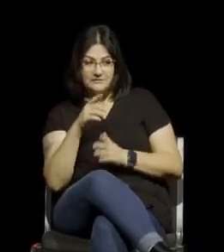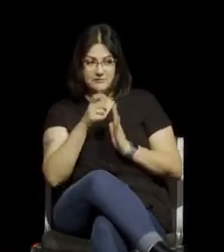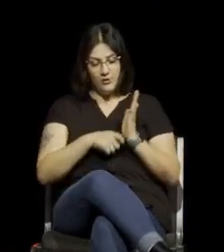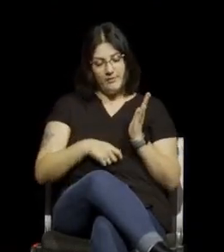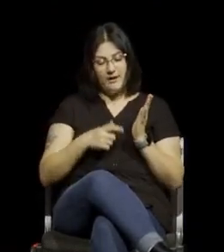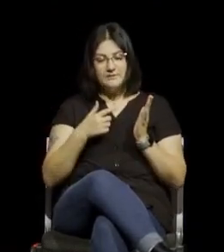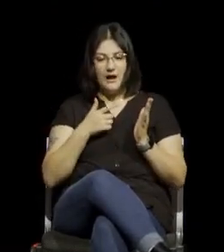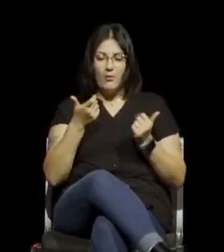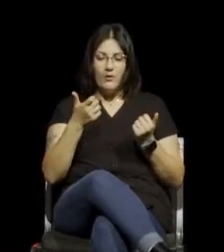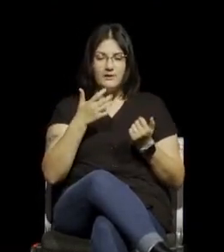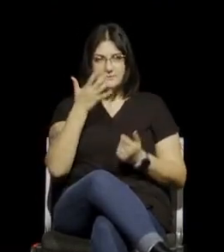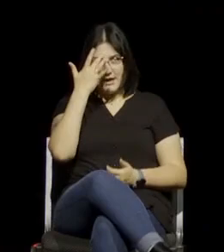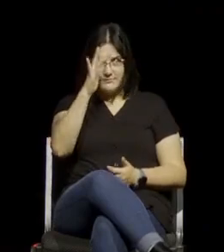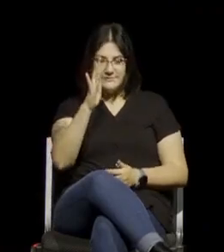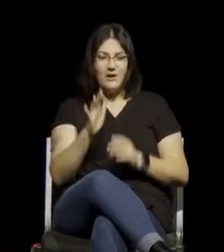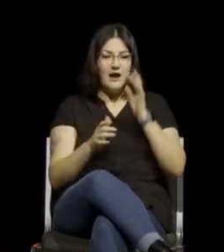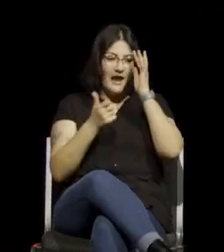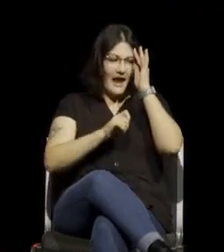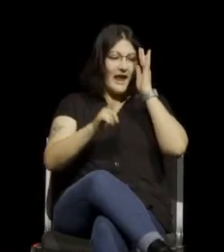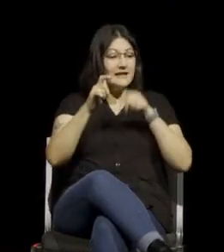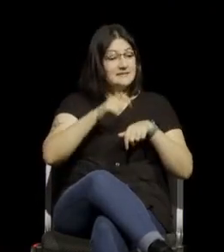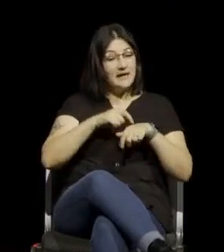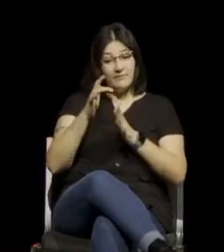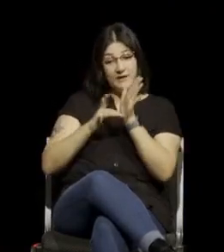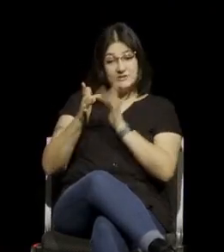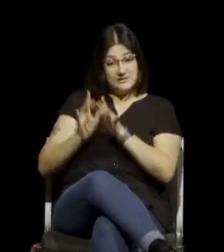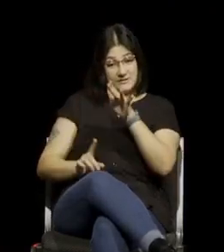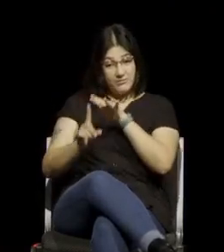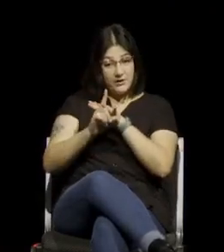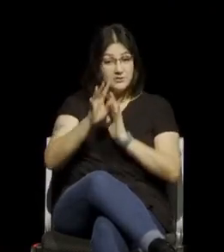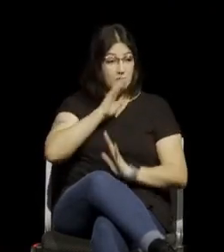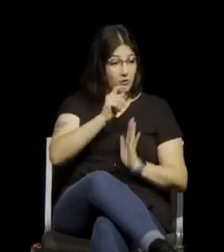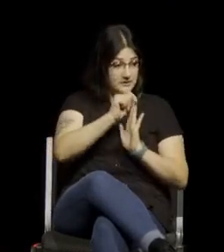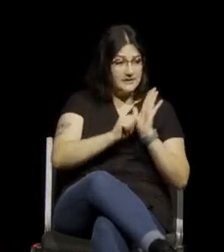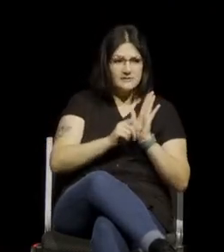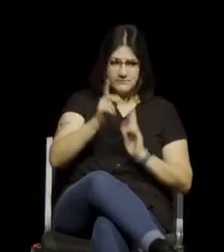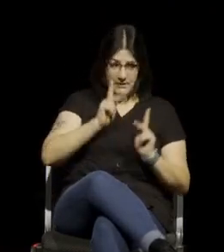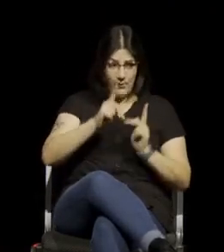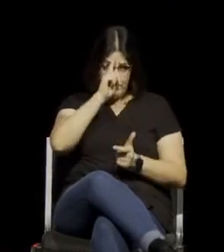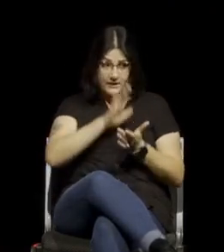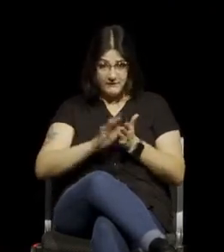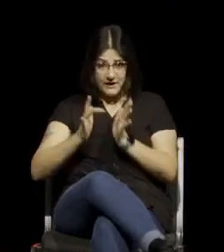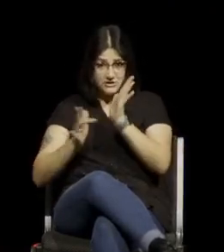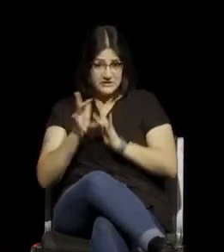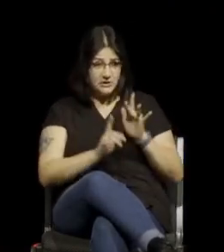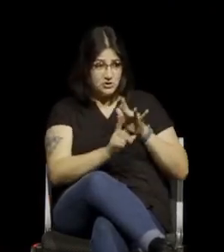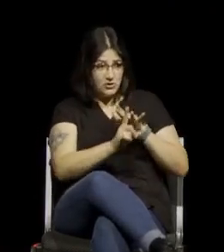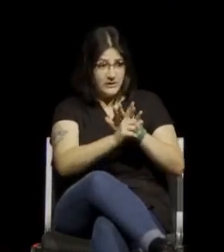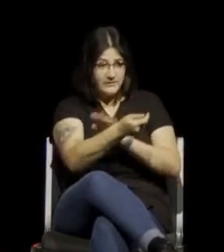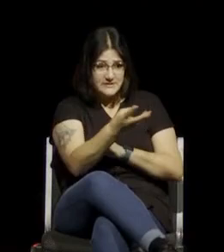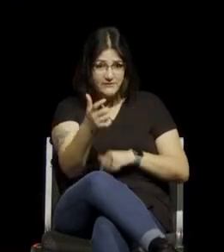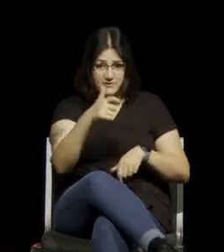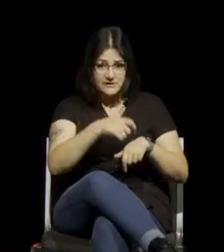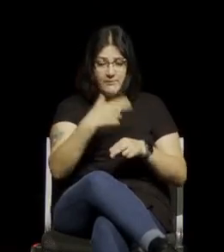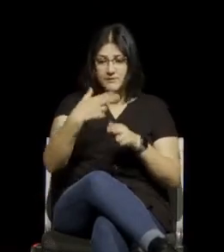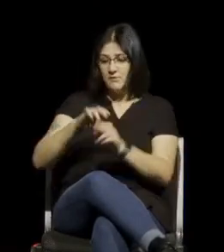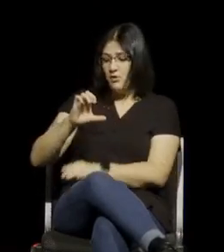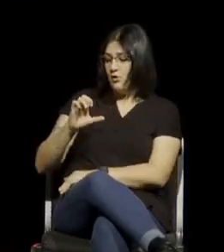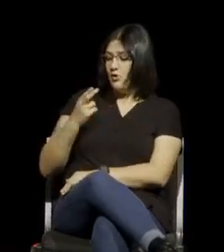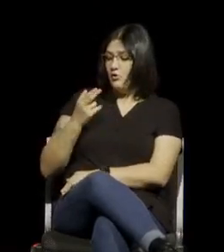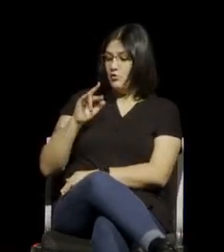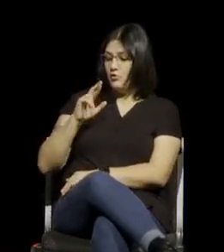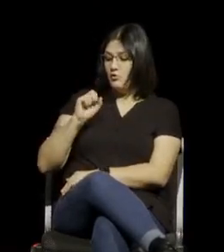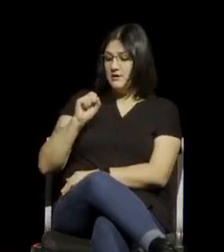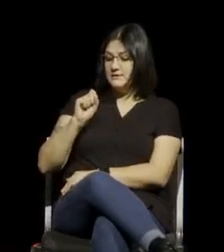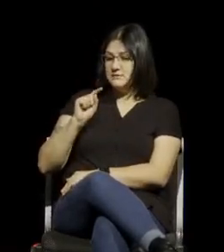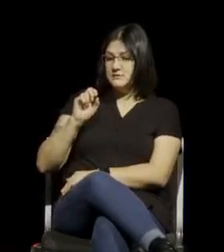smart. Any time that Jesus appears in the Old Testament, because people believe that he appeared many times in the Old Testament, it's called a Christophany. Am I right